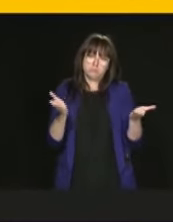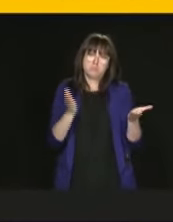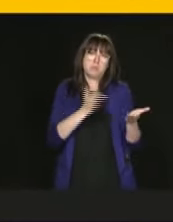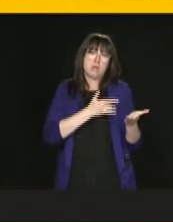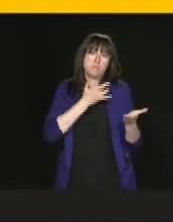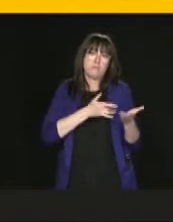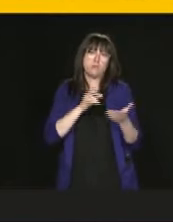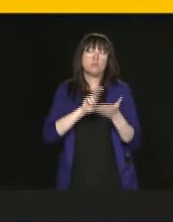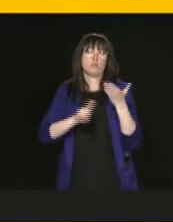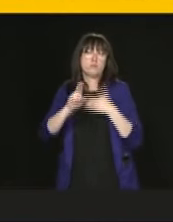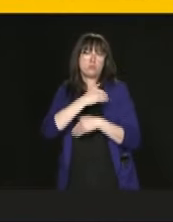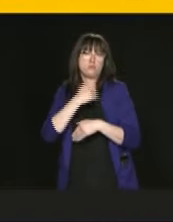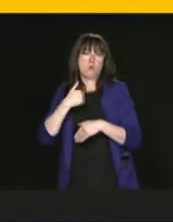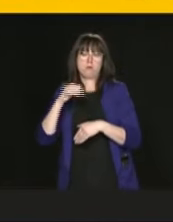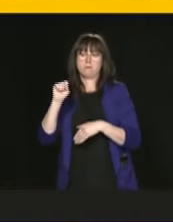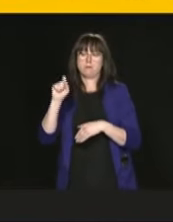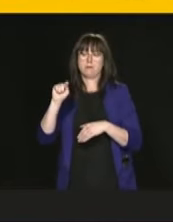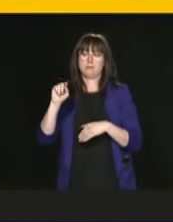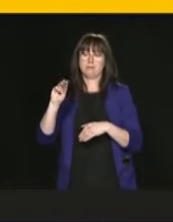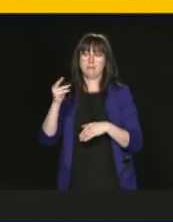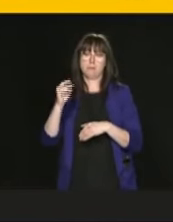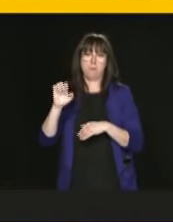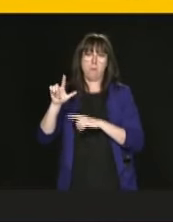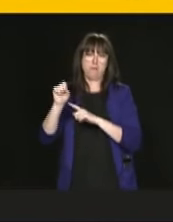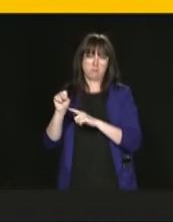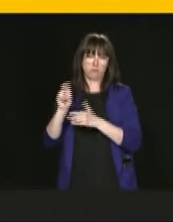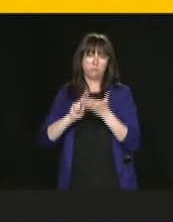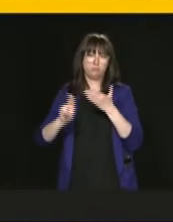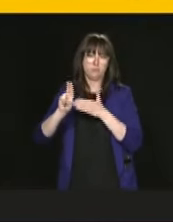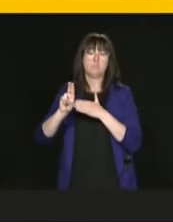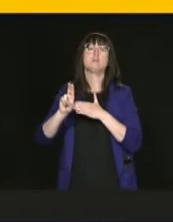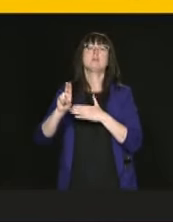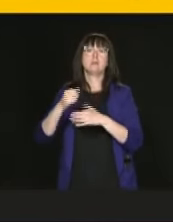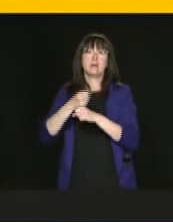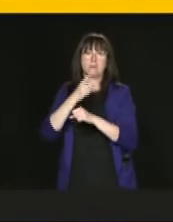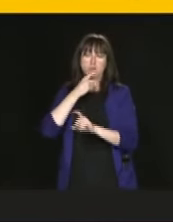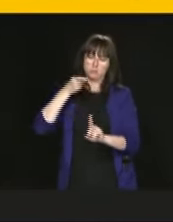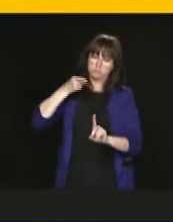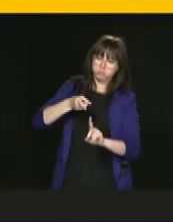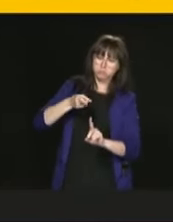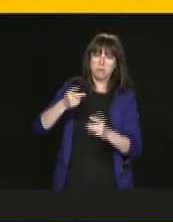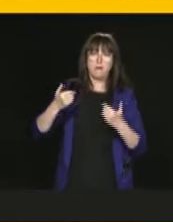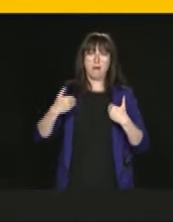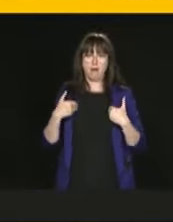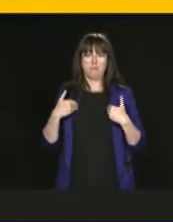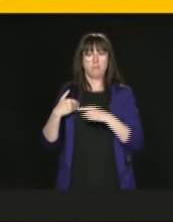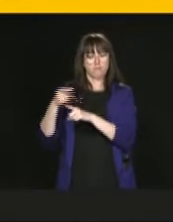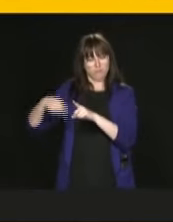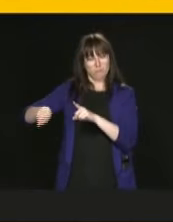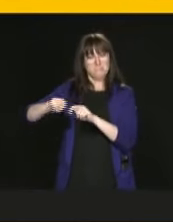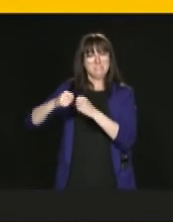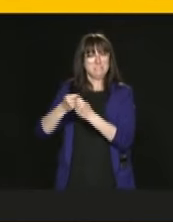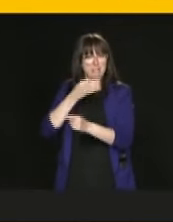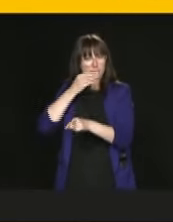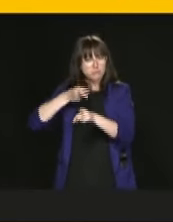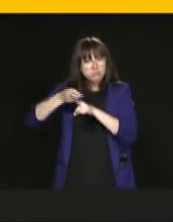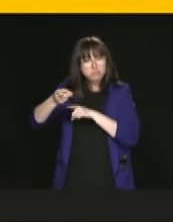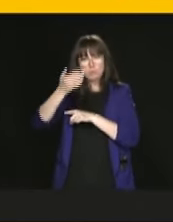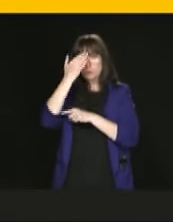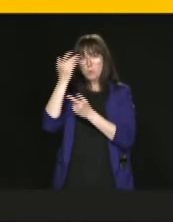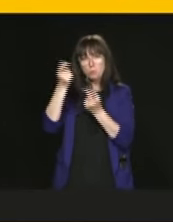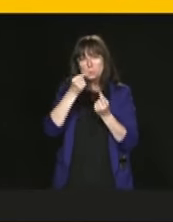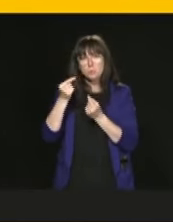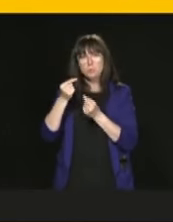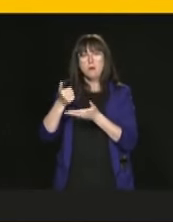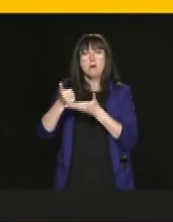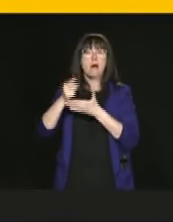make sure that we have a center focal point with people that know what they're doing so that we can get a better sense of modeling. But I will